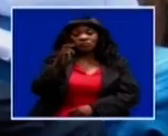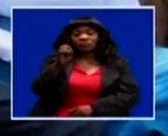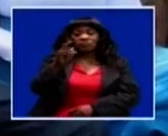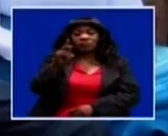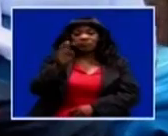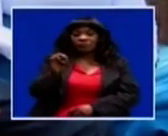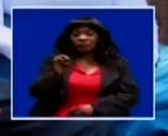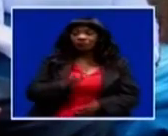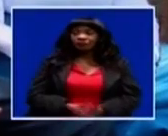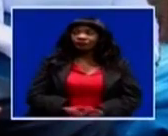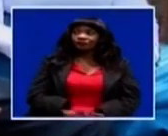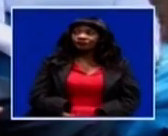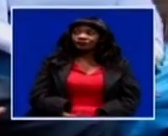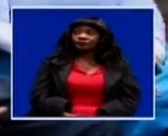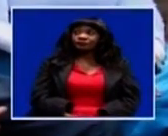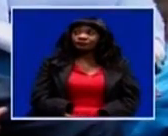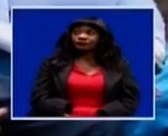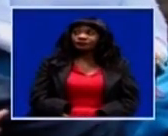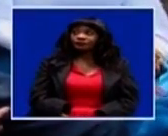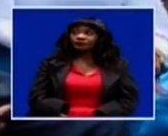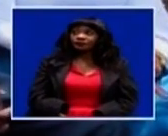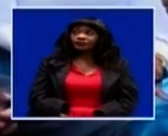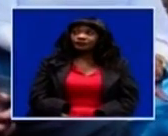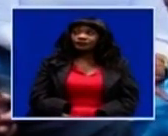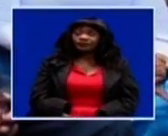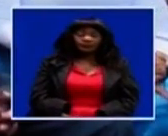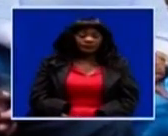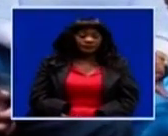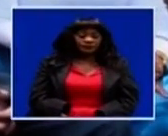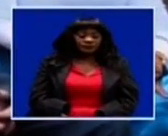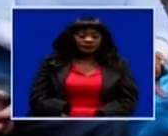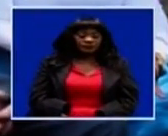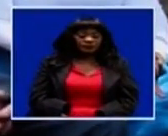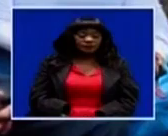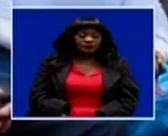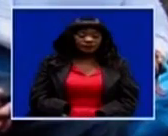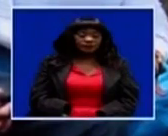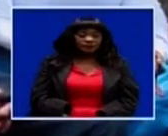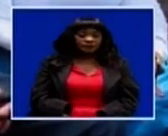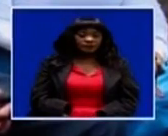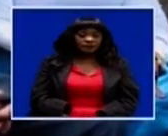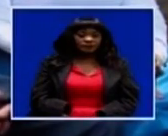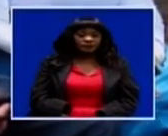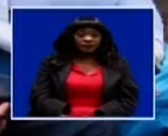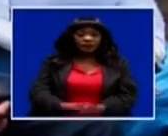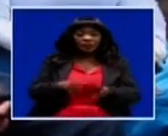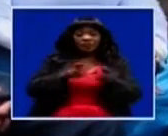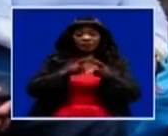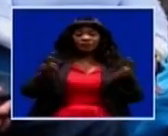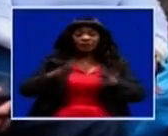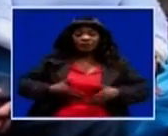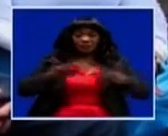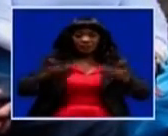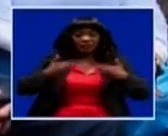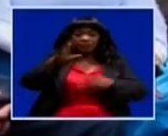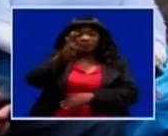We really appreciate what DF is doing, especially for BRE.